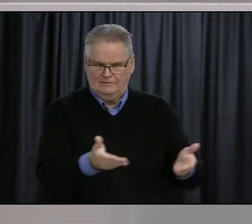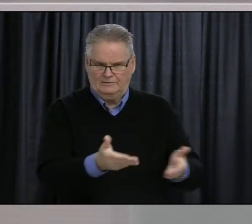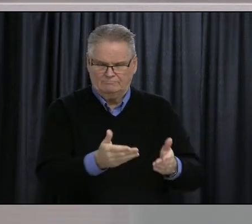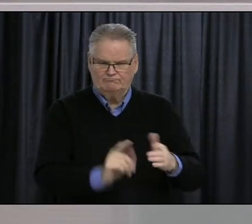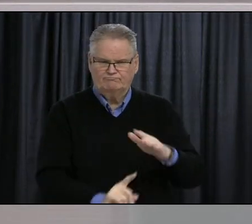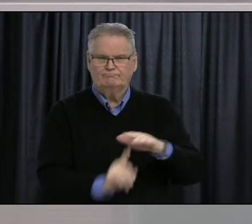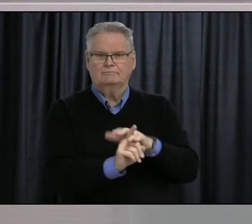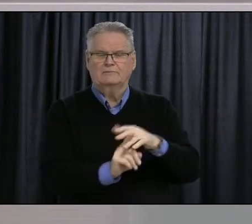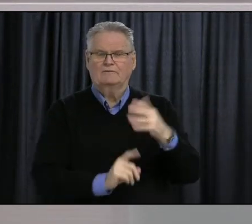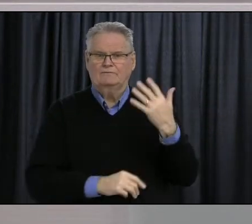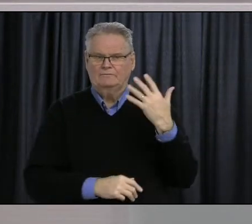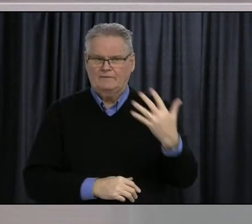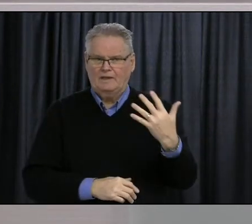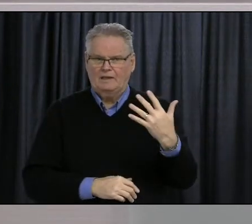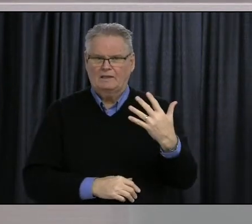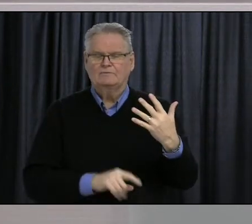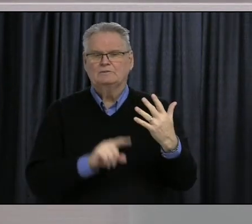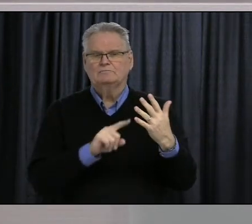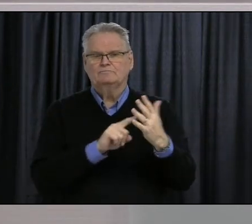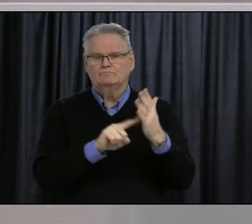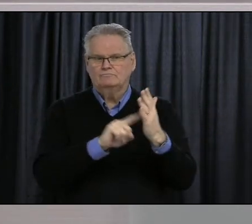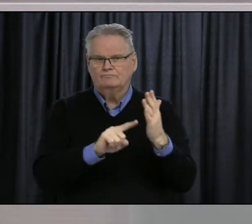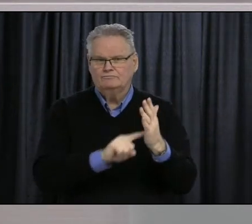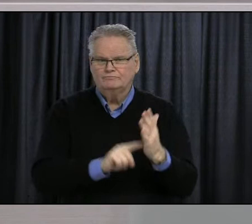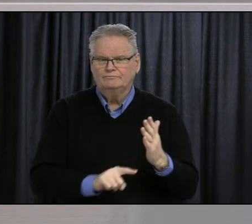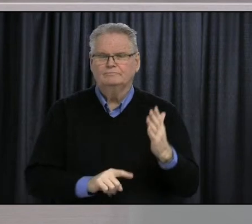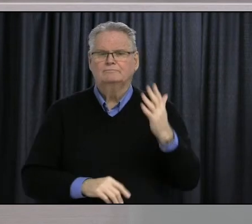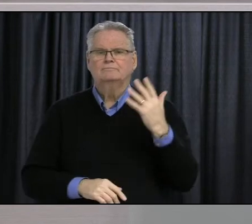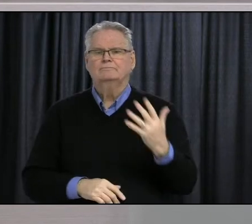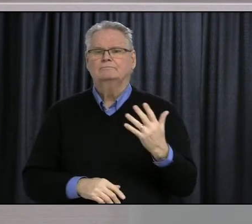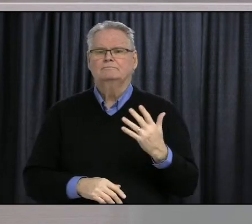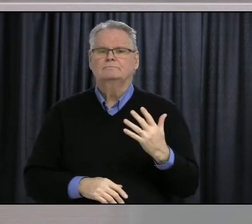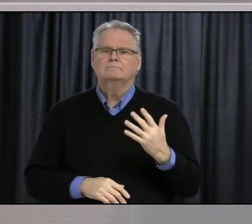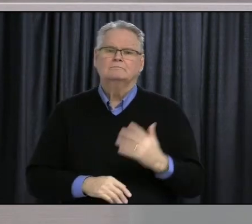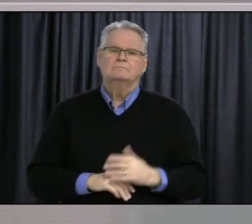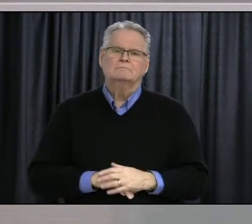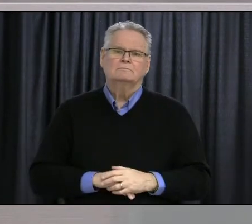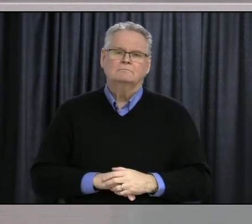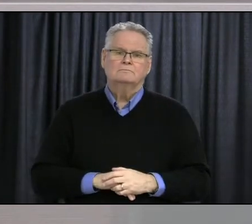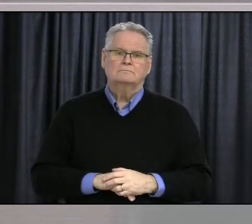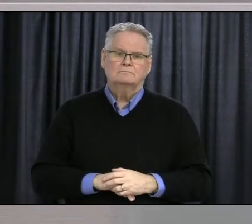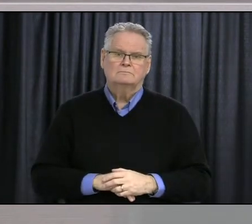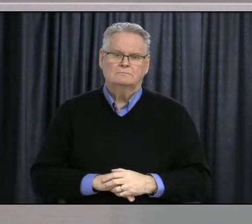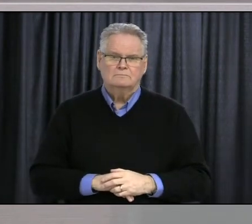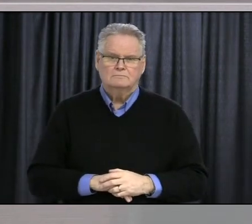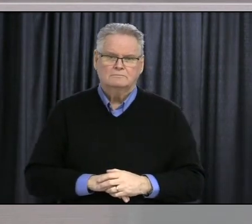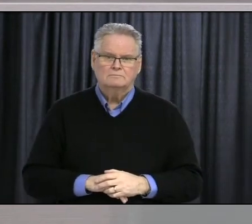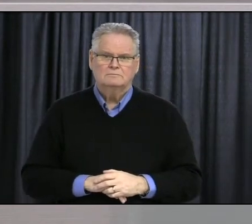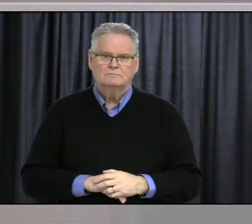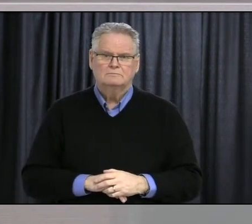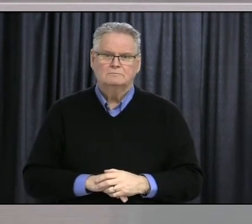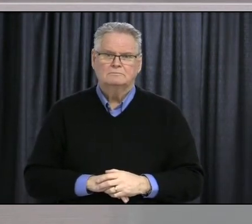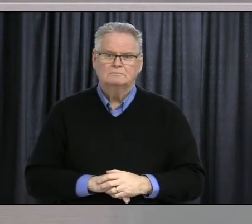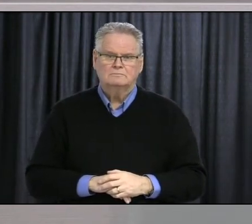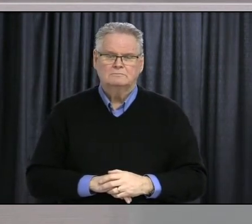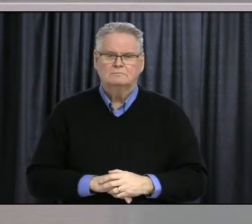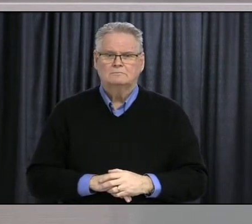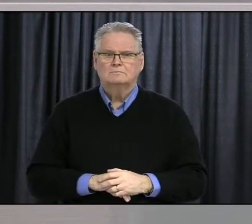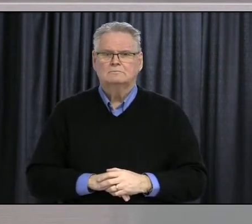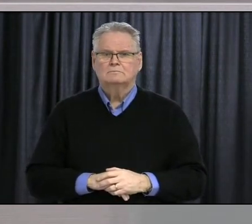the daycare has remained a suspect case for so long, even though ICU testing was